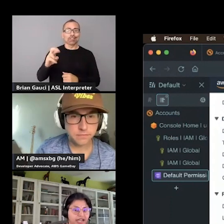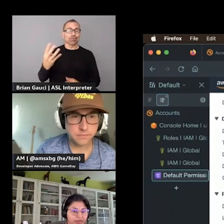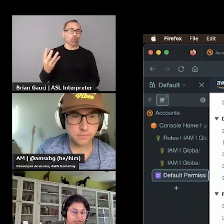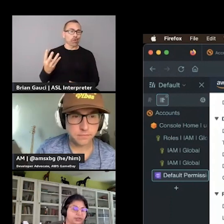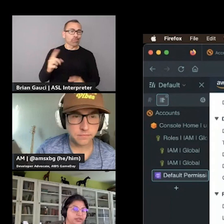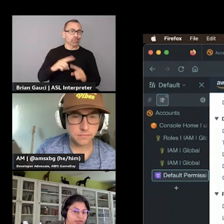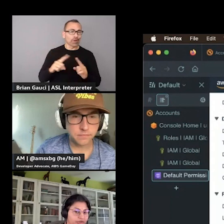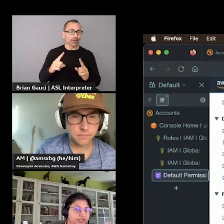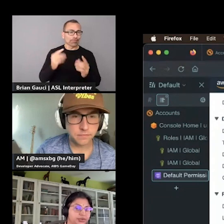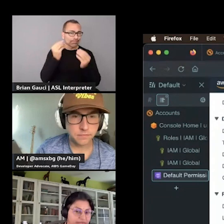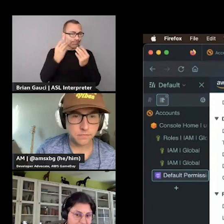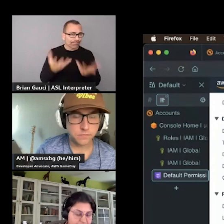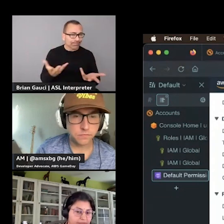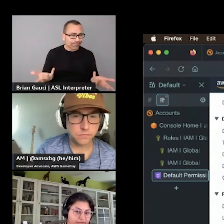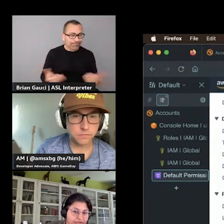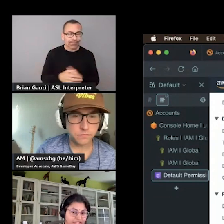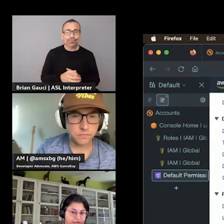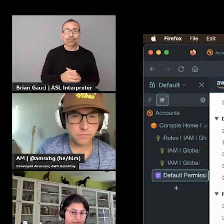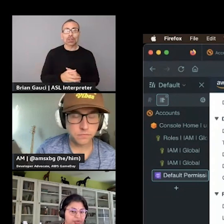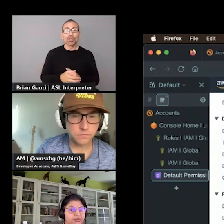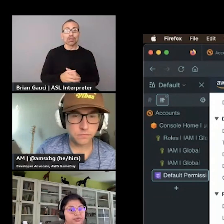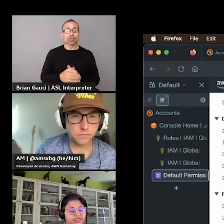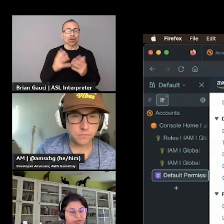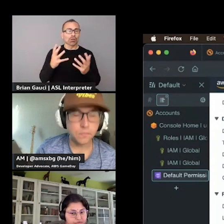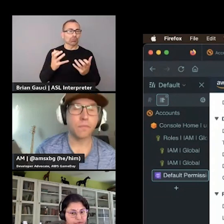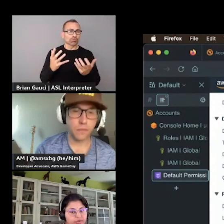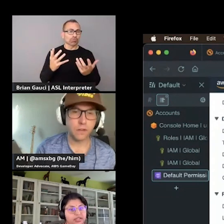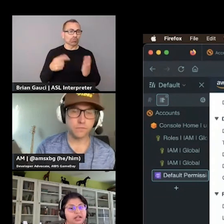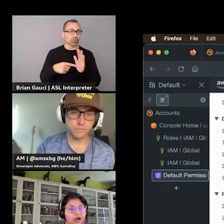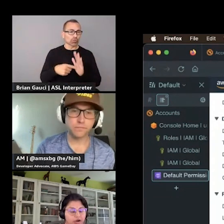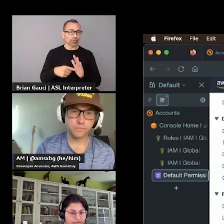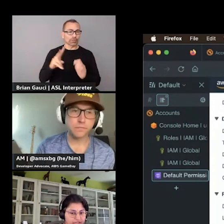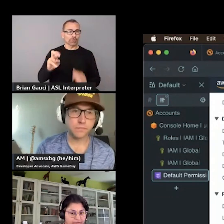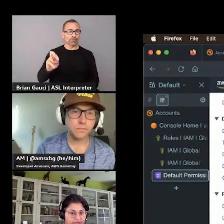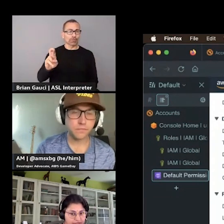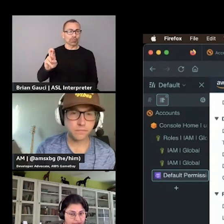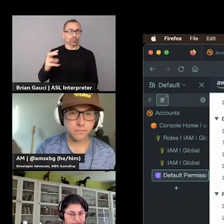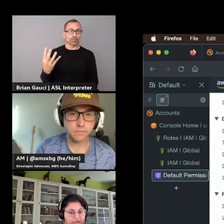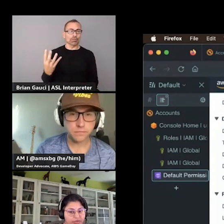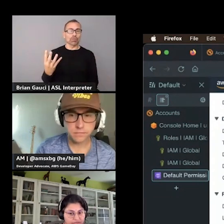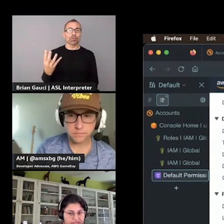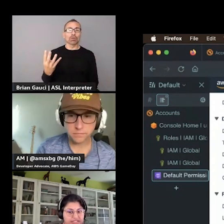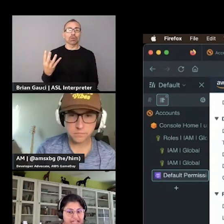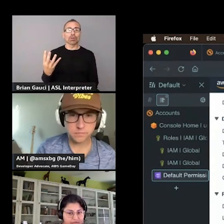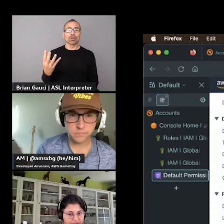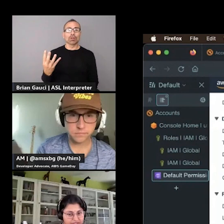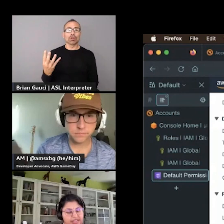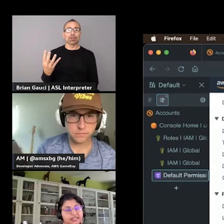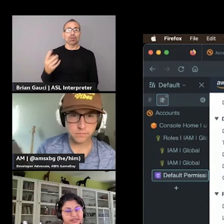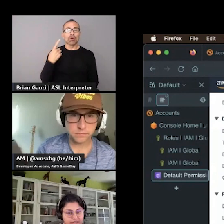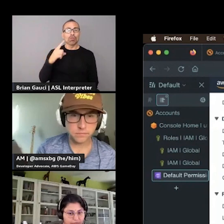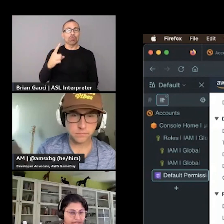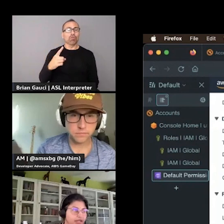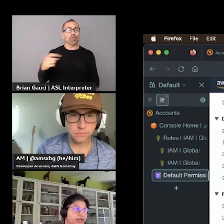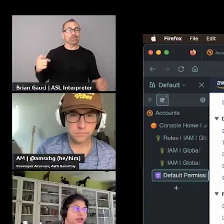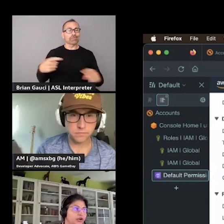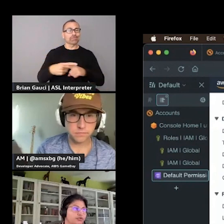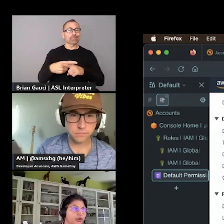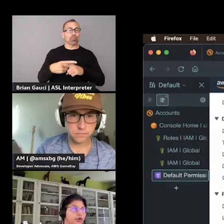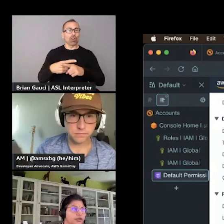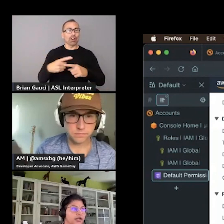that, I wanted to take this opportunity to show version 4 of cross-account sharing version is